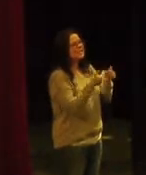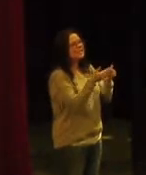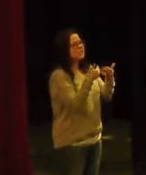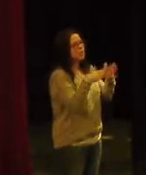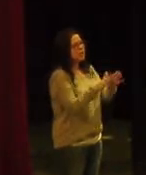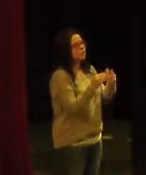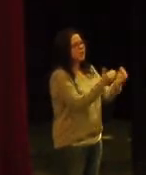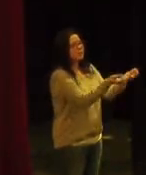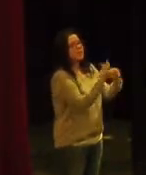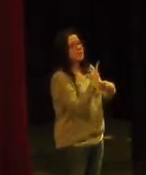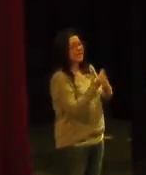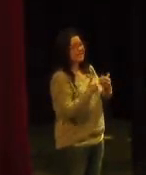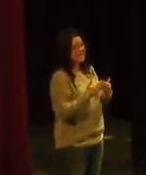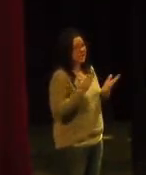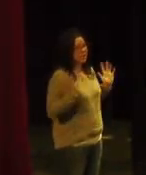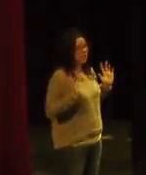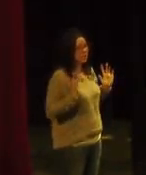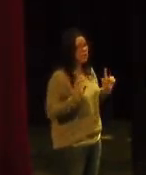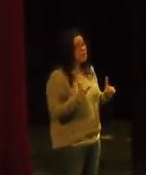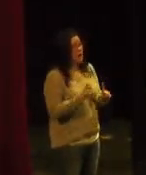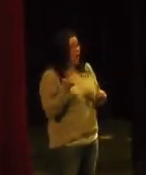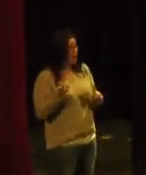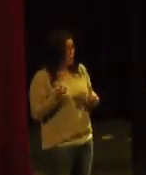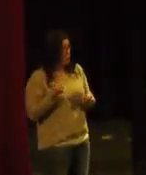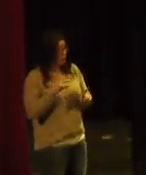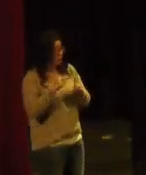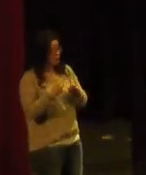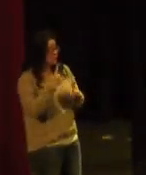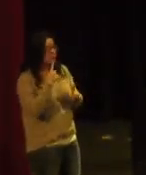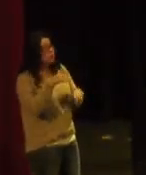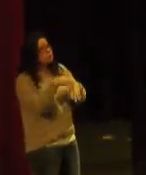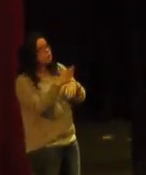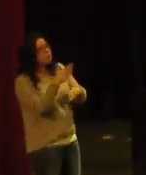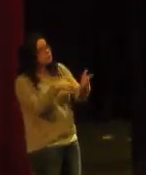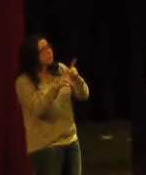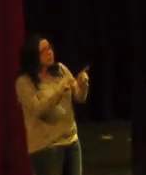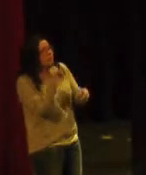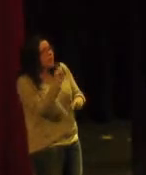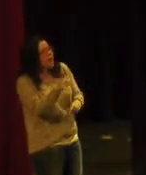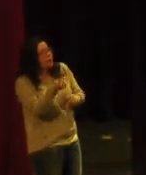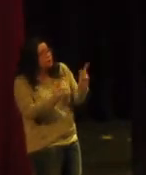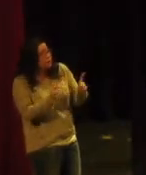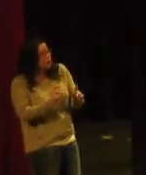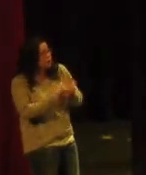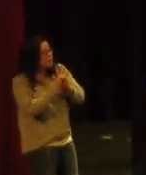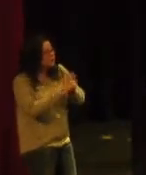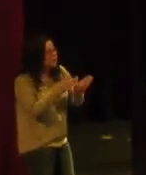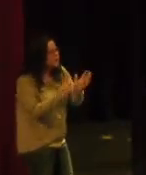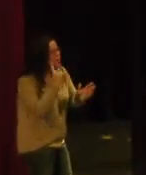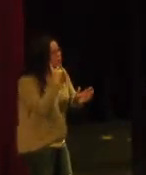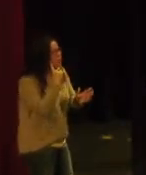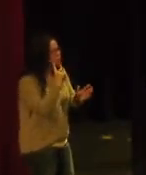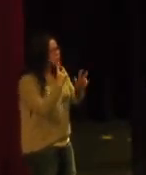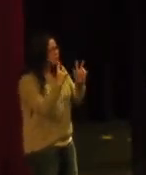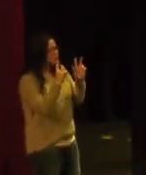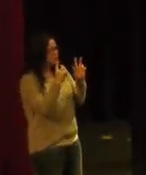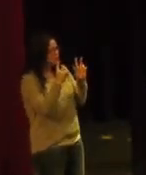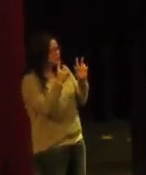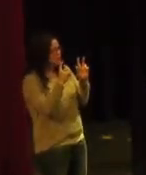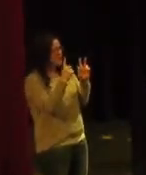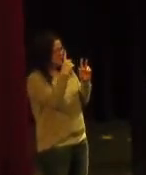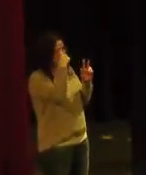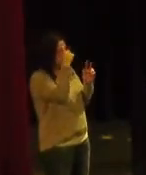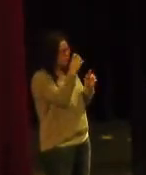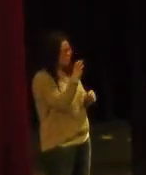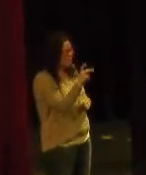easily. There's other charges that, well, you're deporting some people, but not others. For example, if you might have heard of the DREAM Act, to allow